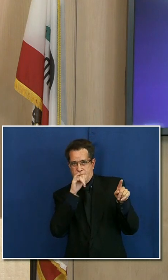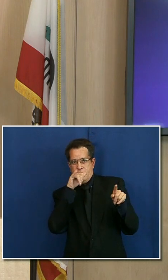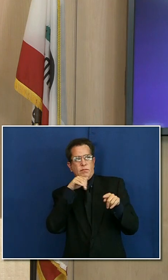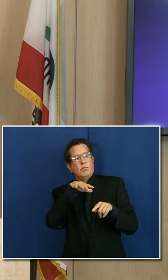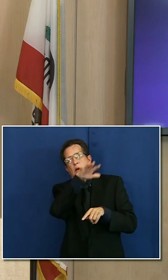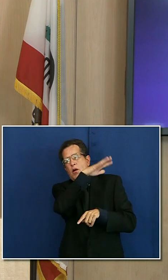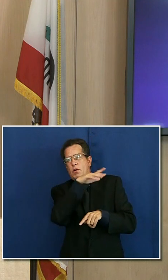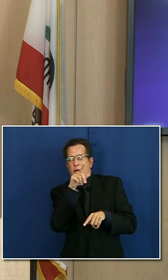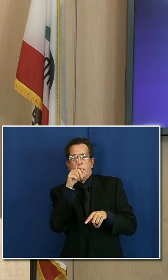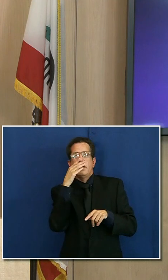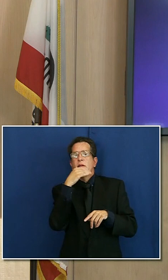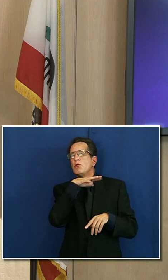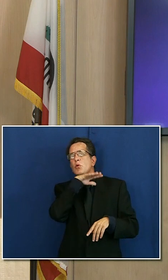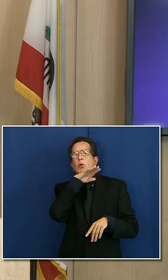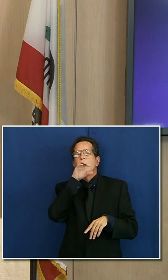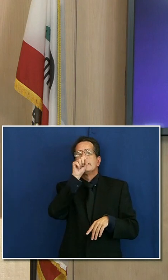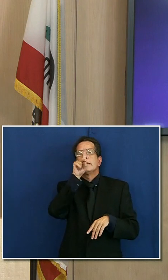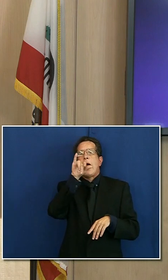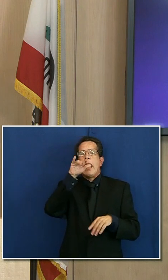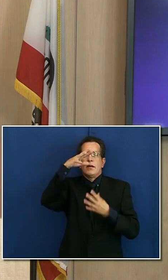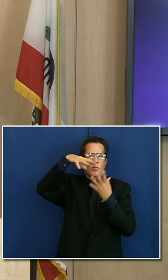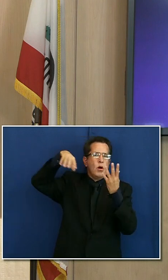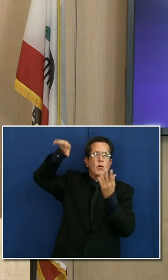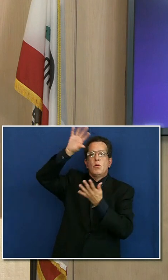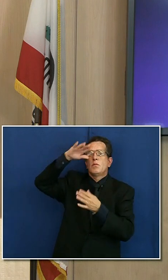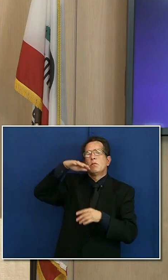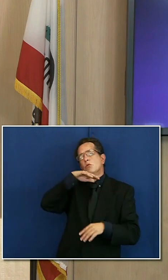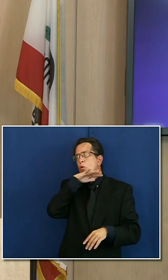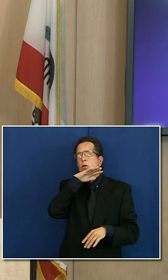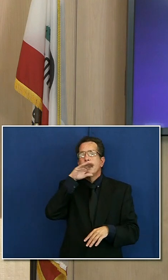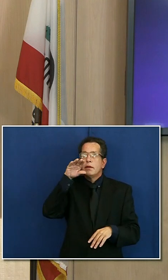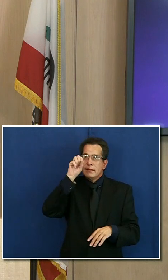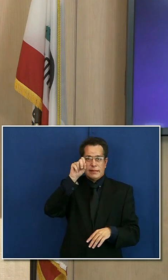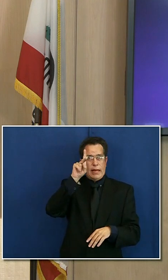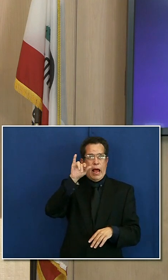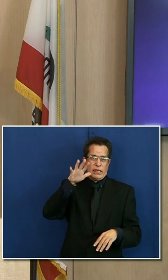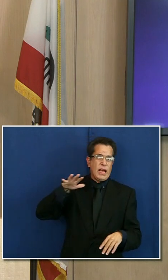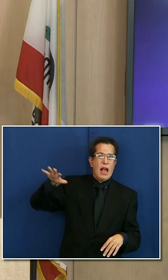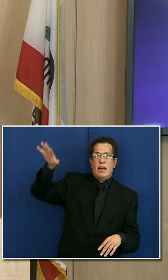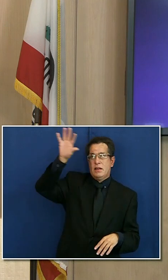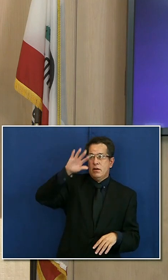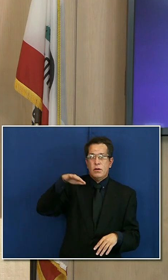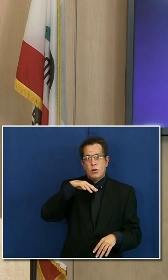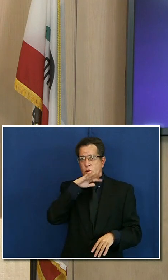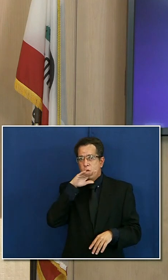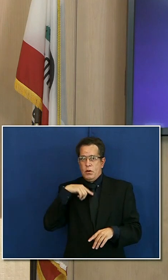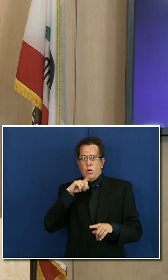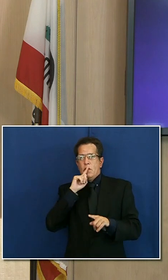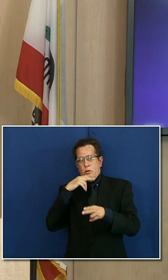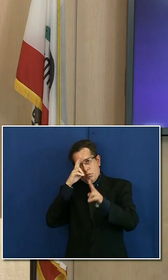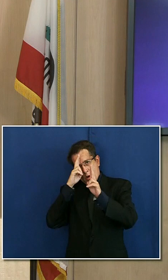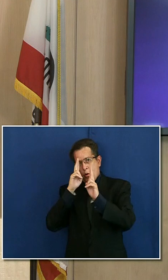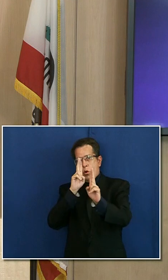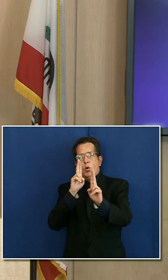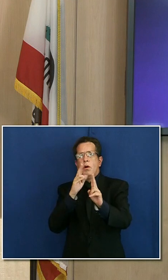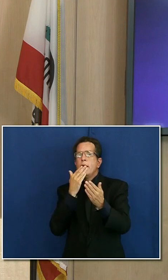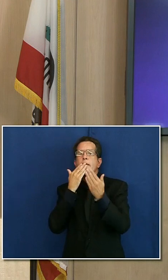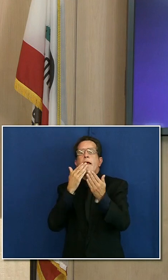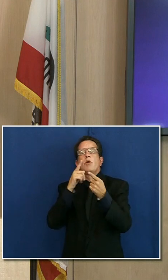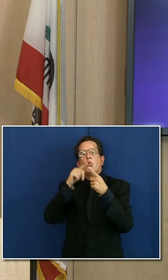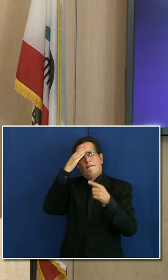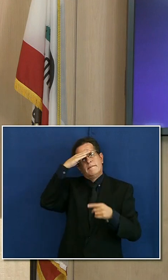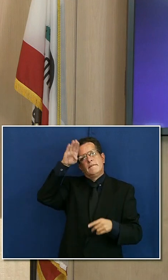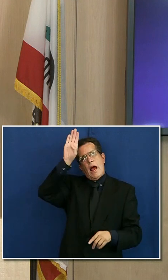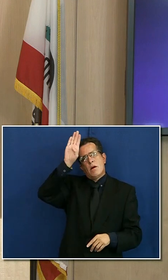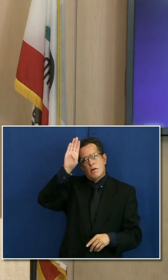and polluted our blue skies with smoke and ash. We cannot thank our firefighters and first